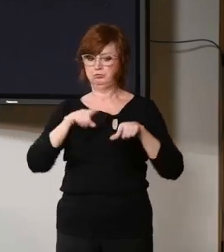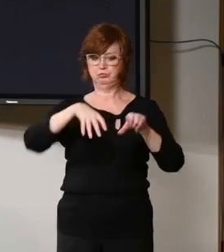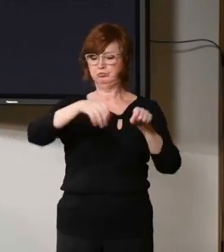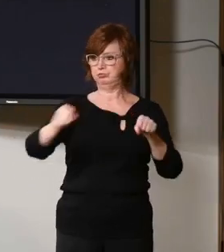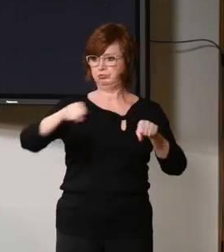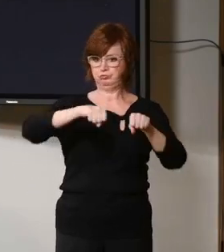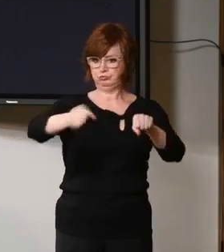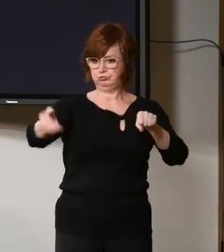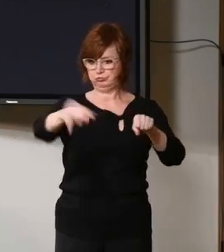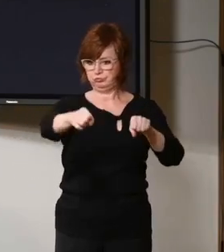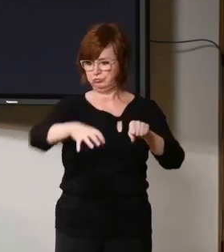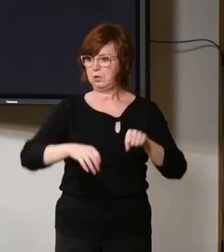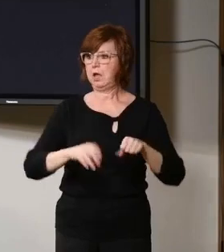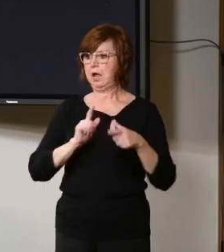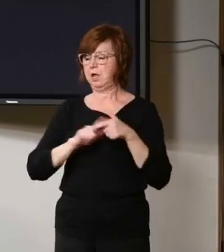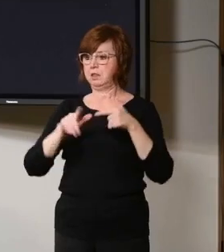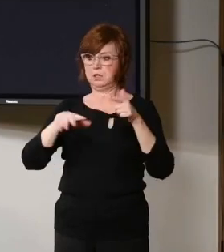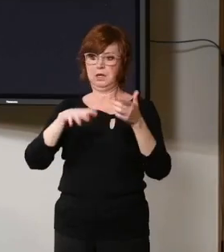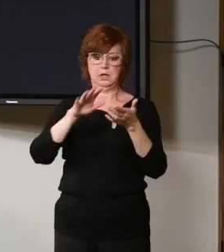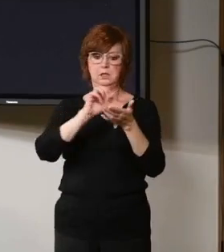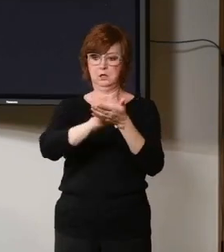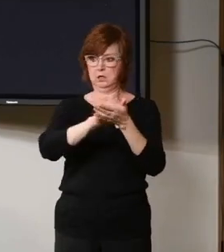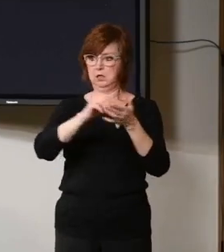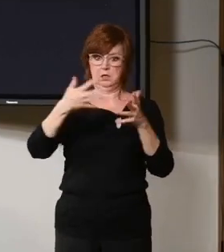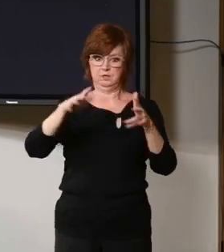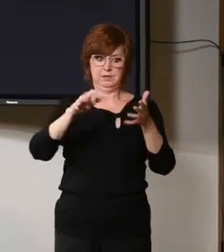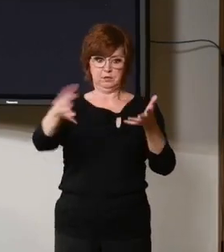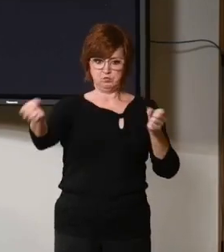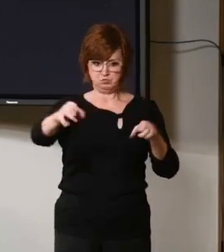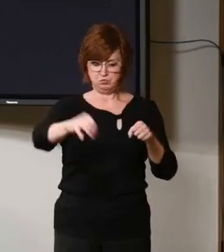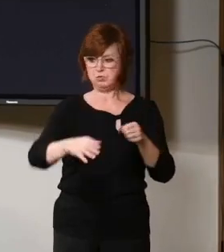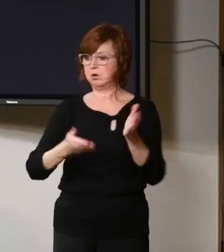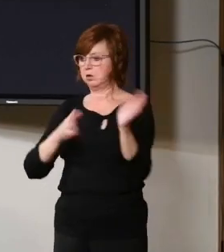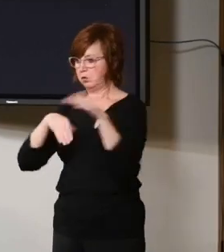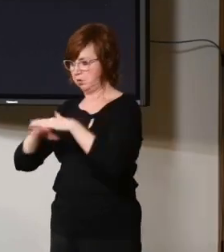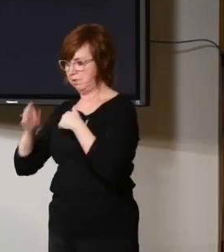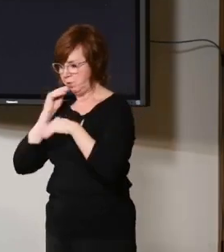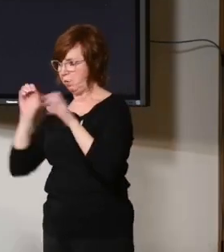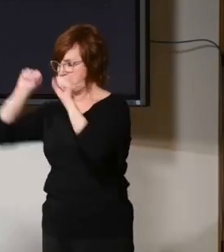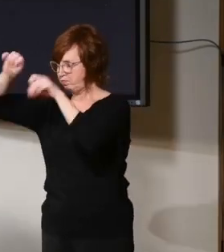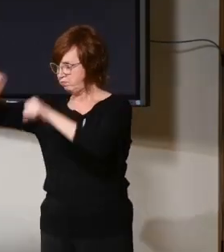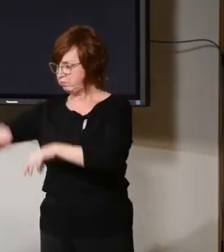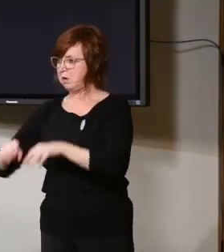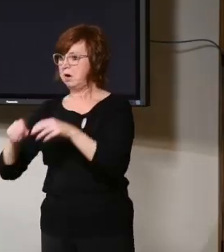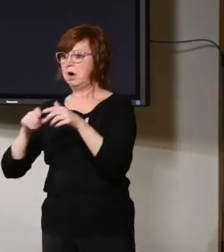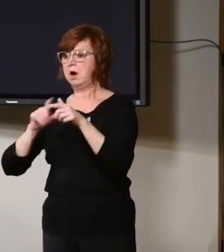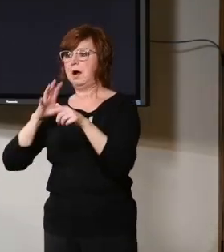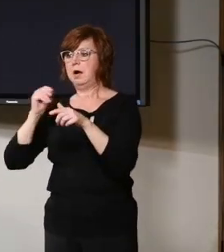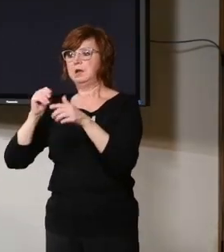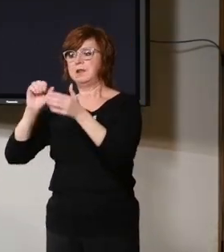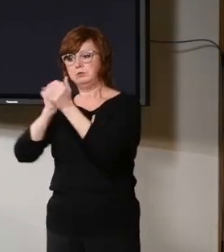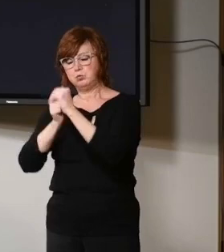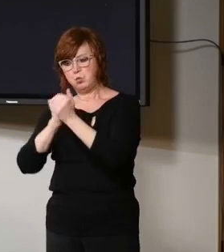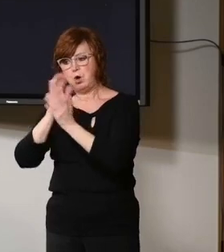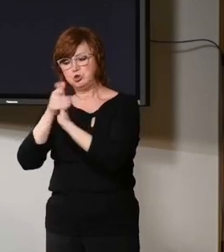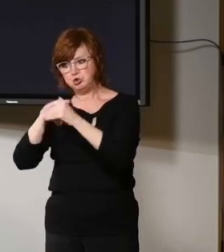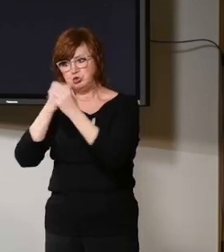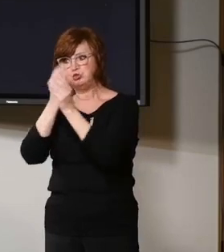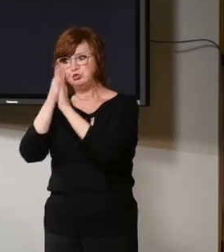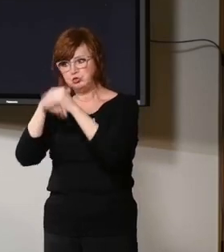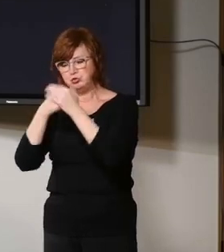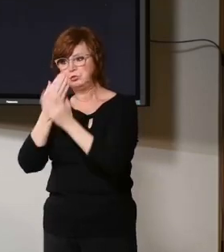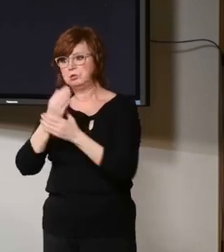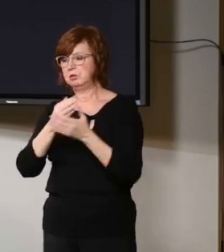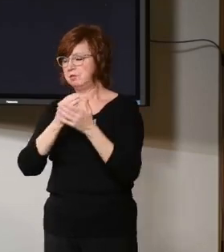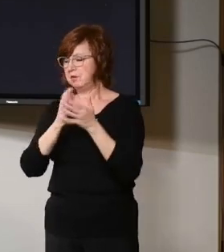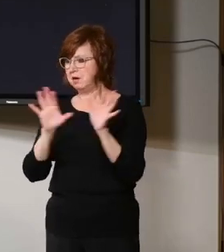wash your hands once you come back. All these behaviors are exactly to decrease further community transmission.